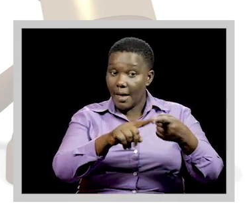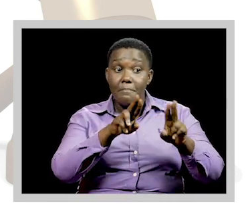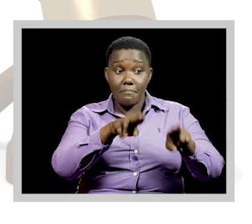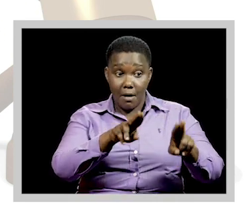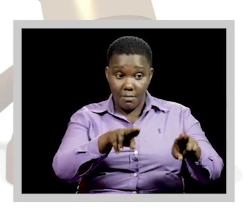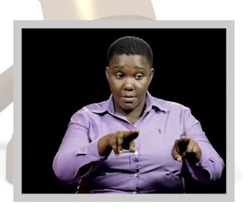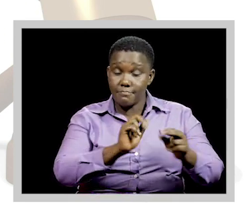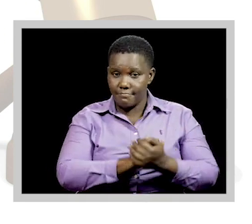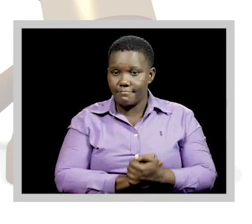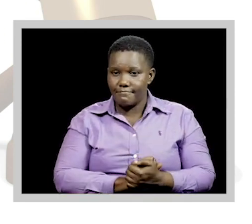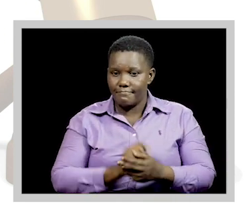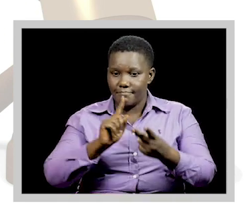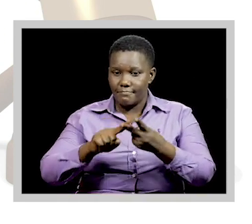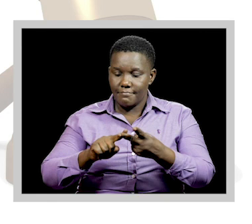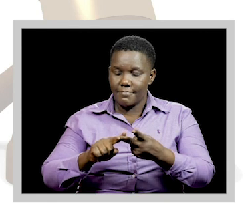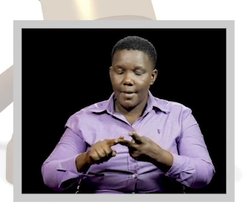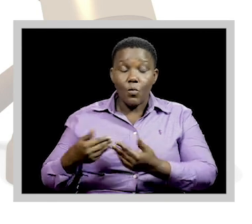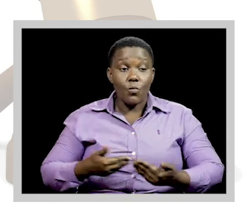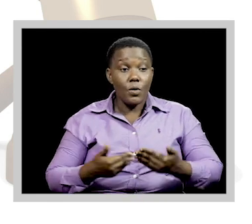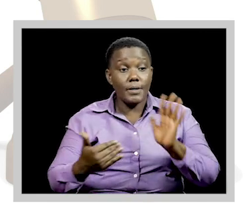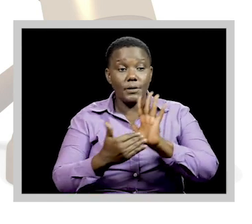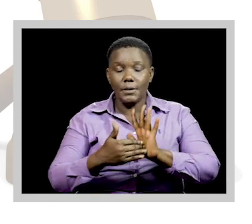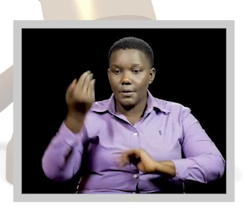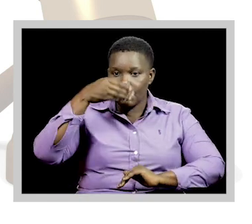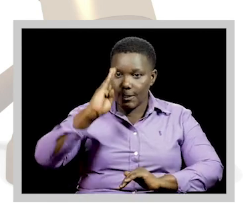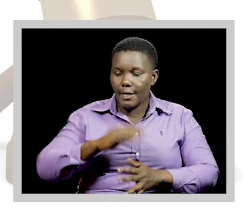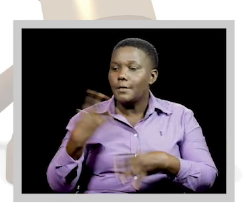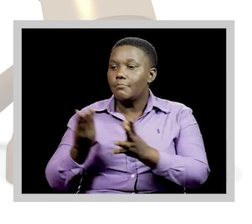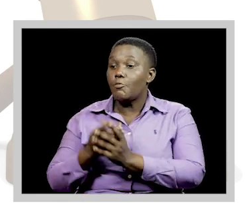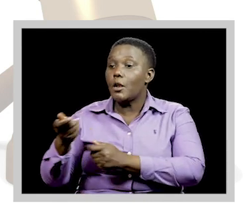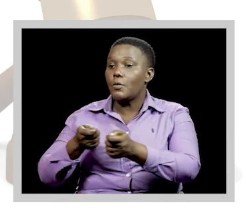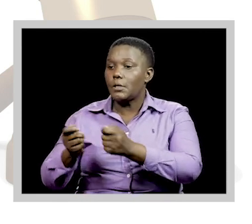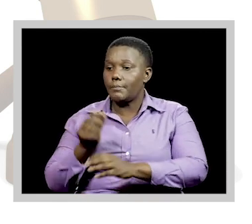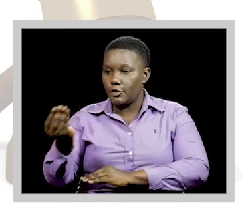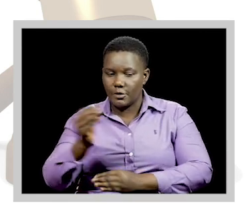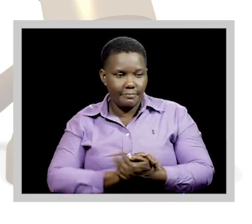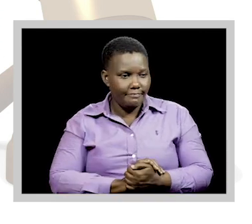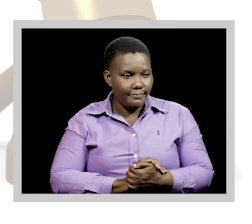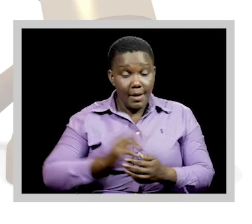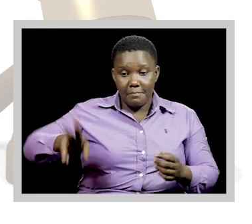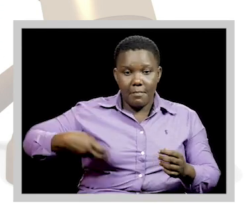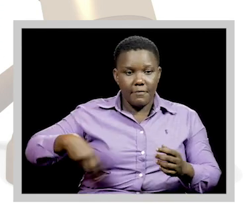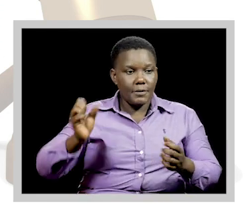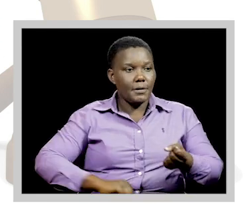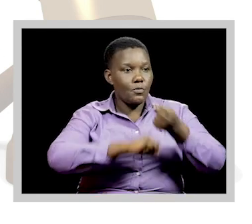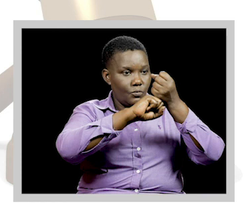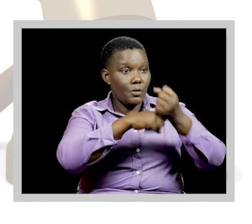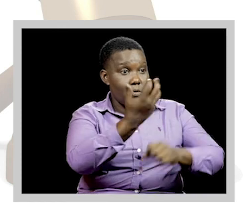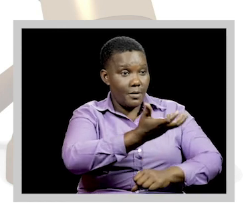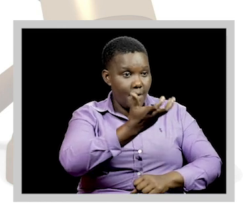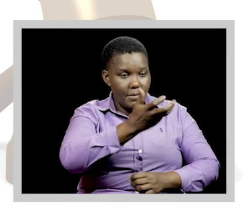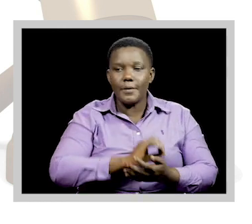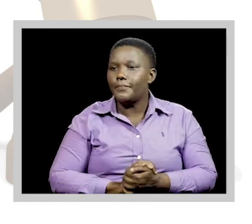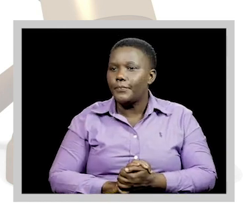resident magistrates, state attorneys and public prosecutors, social welfare